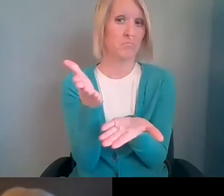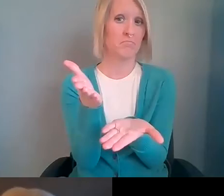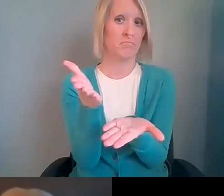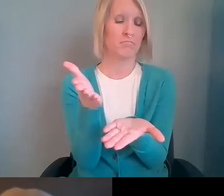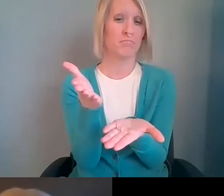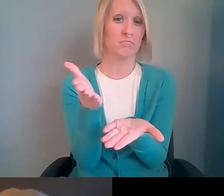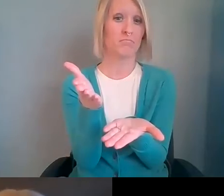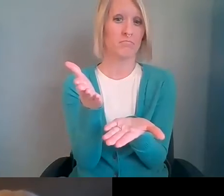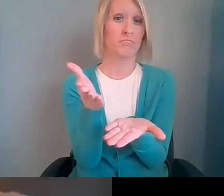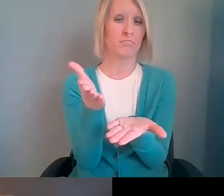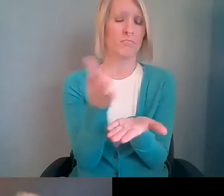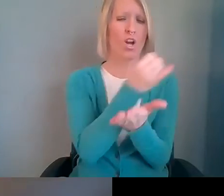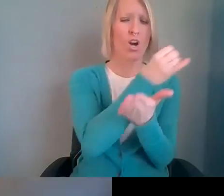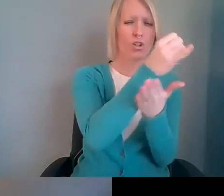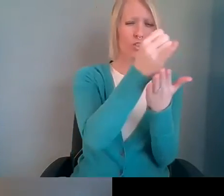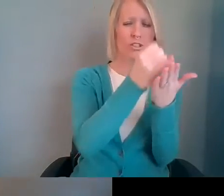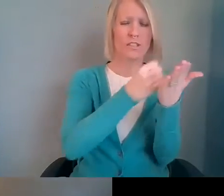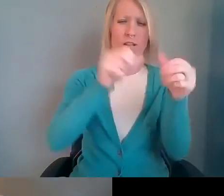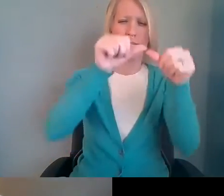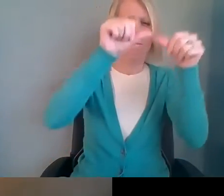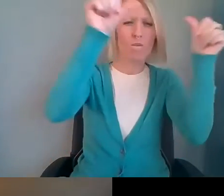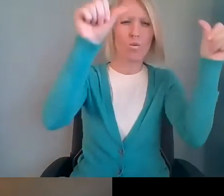form. Okay.